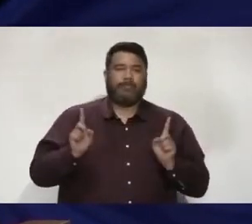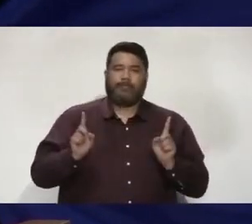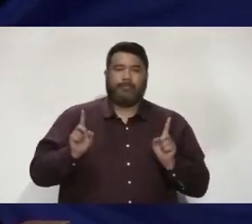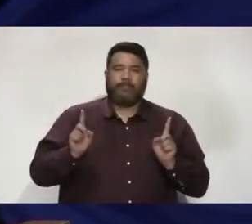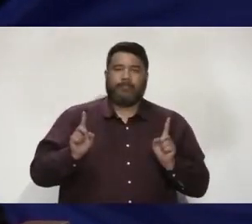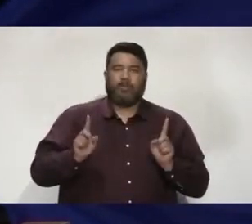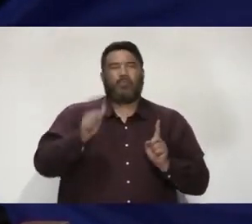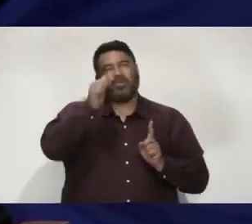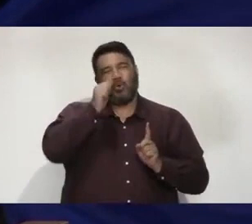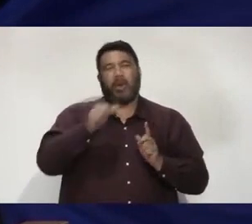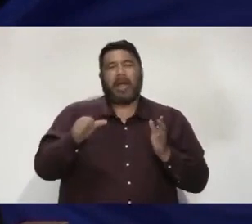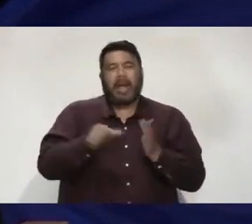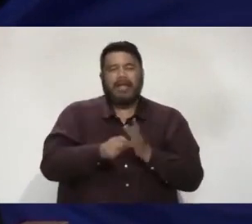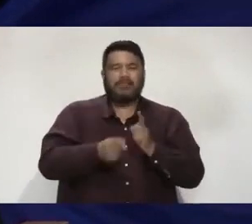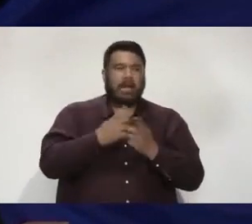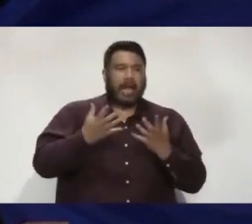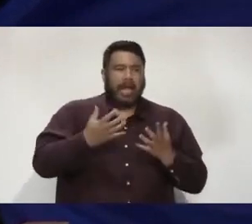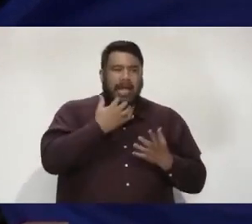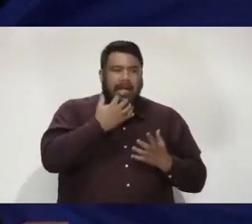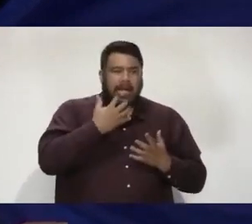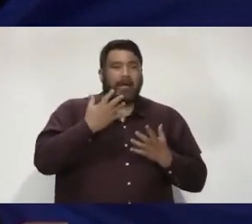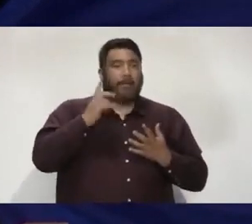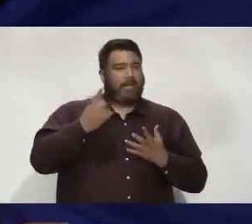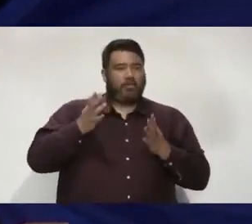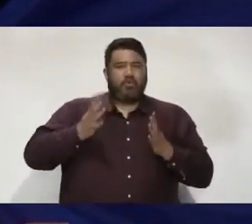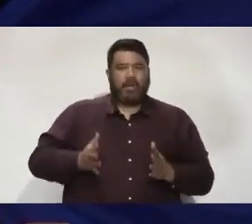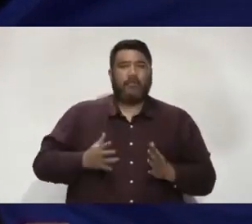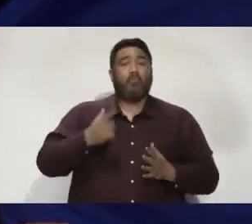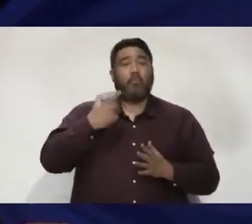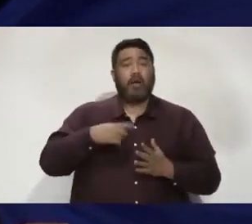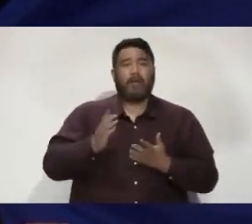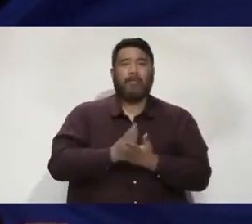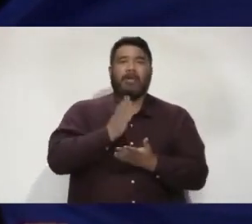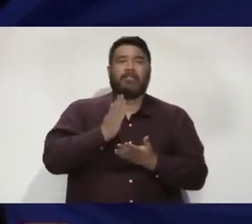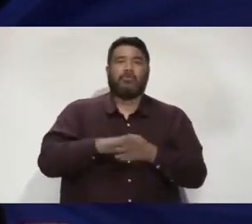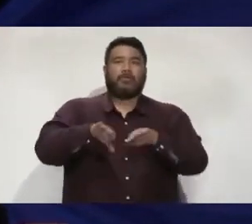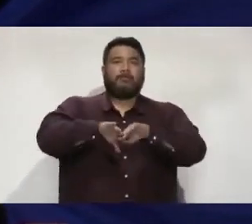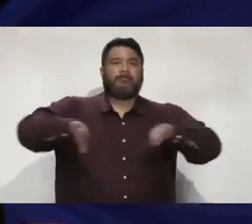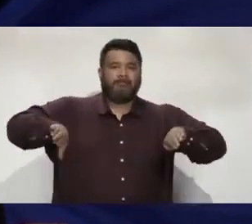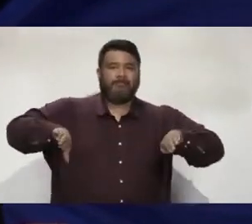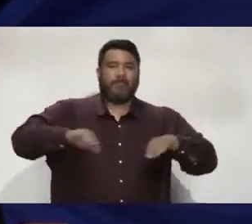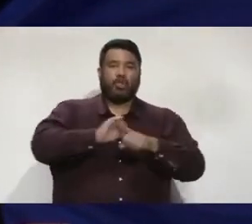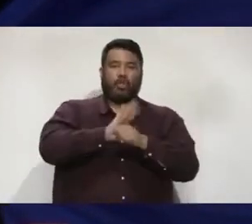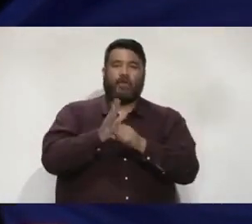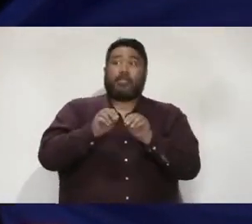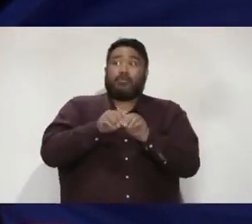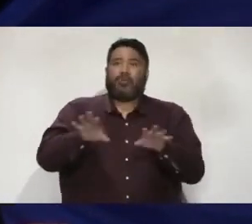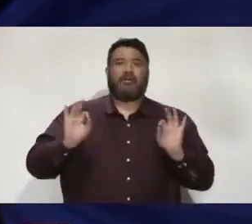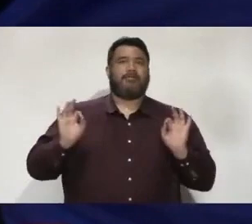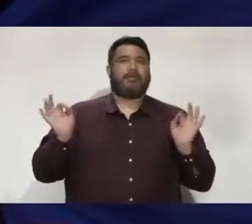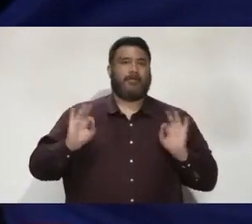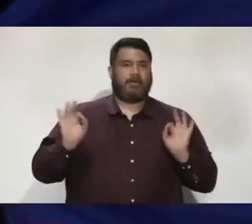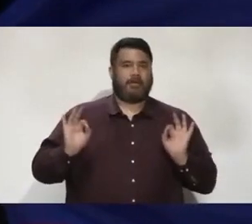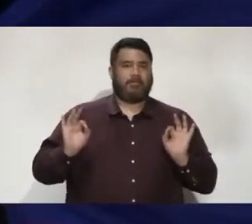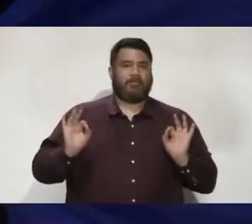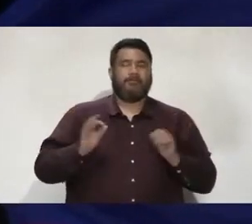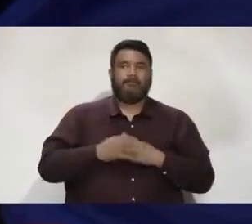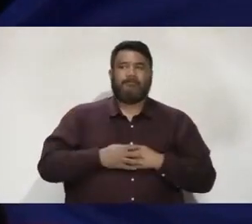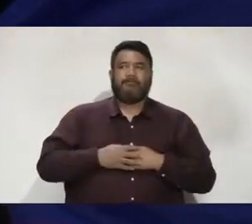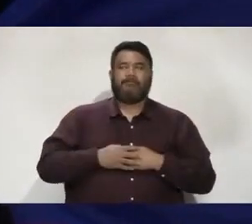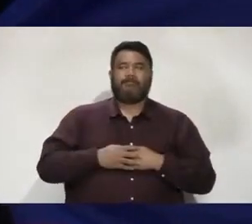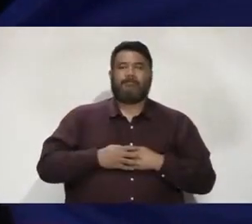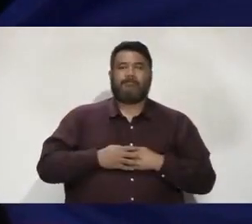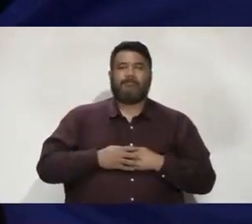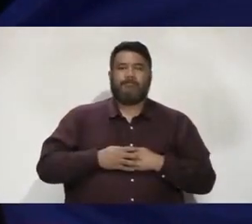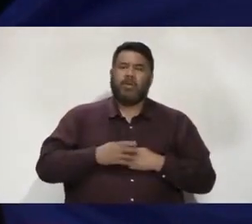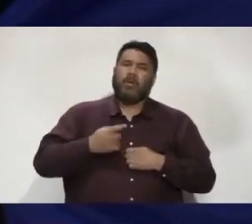for people, but this is the way in which we ensure that we don't have COVID getting out into our community. So while we